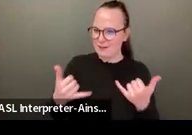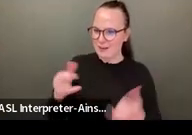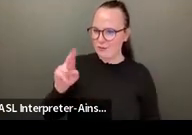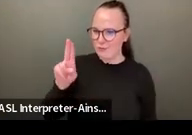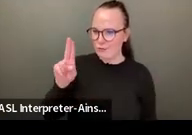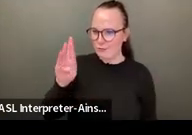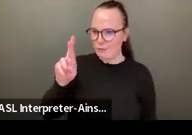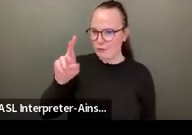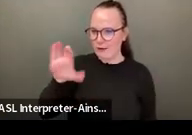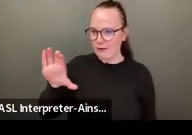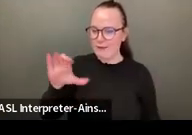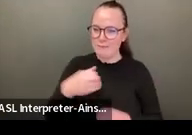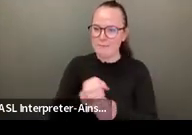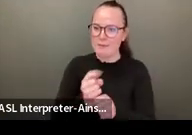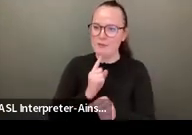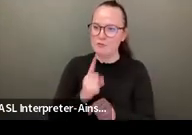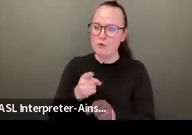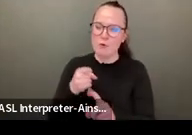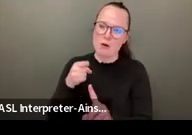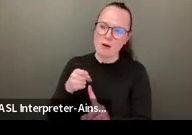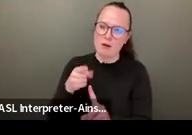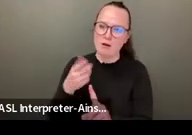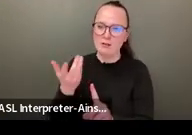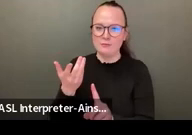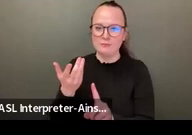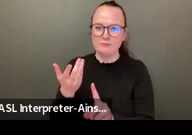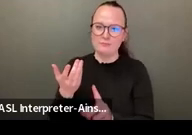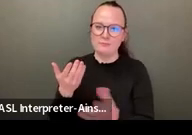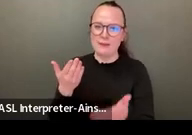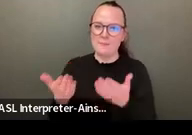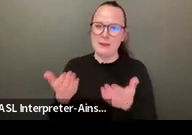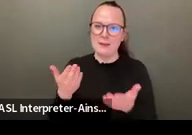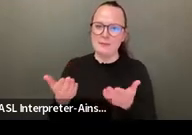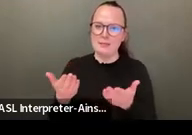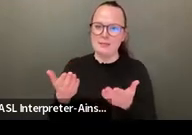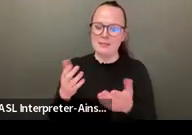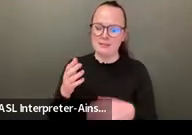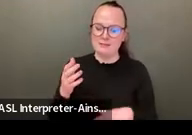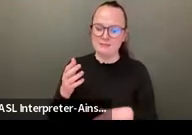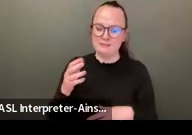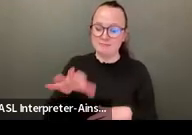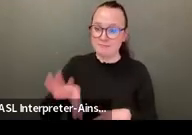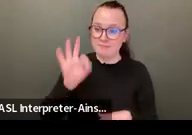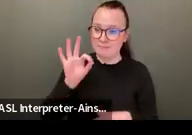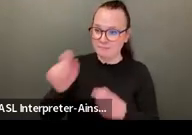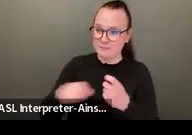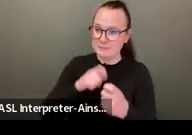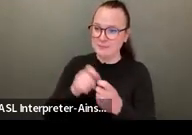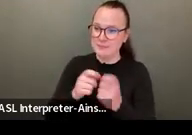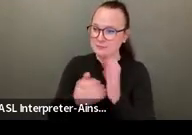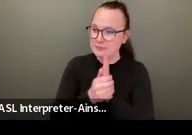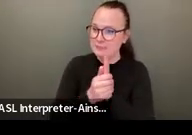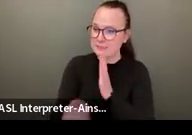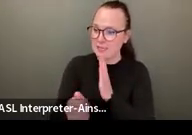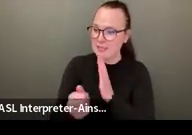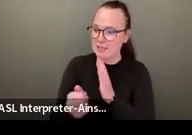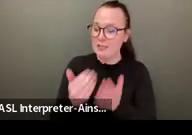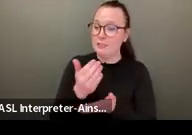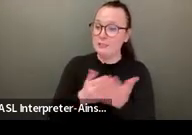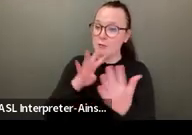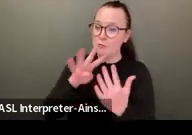it's, you might want to pull a specific skill out of the rubric because some of them have multiple skills. Some of them are